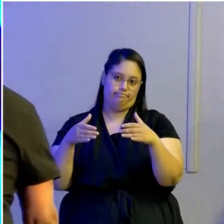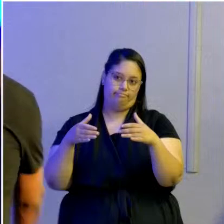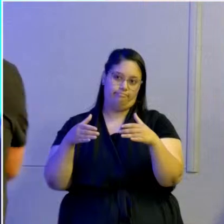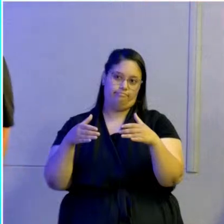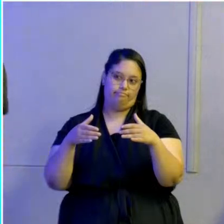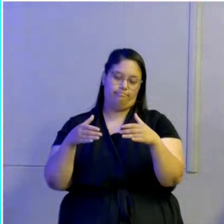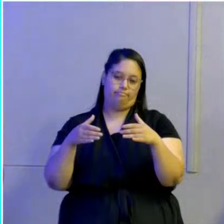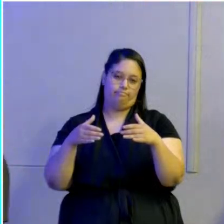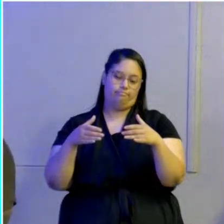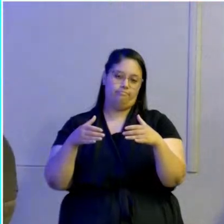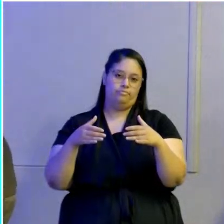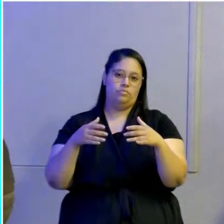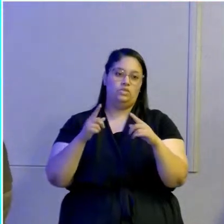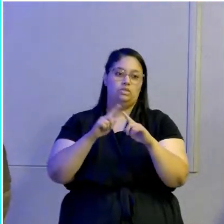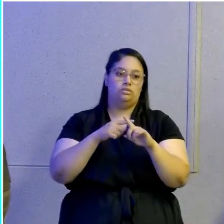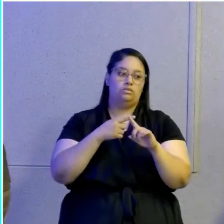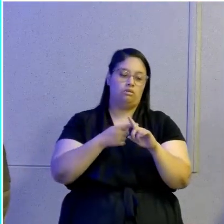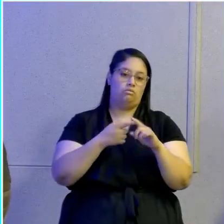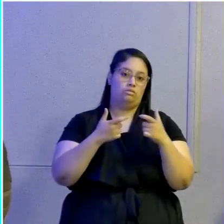It's a huge task.